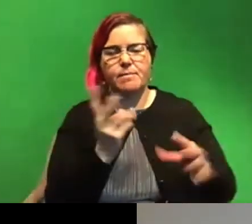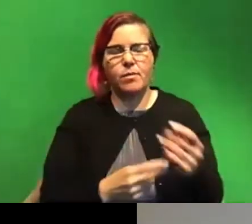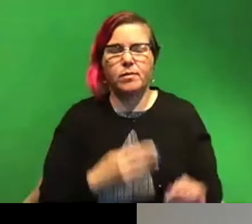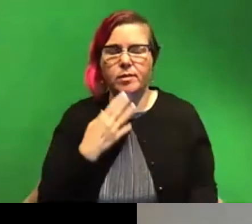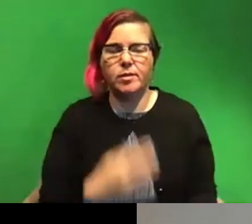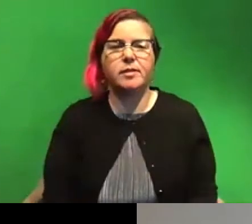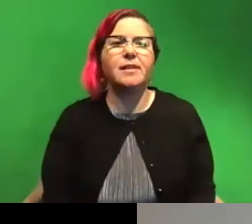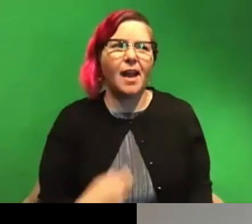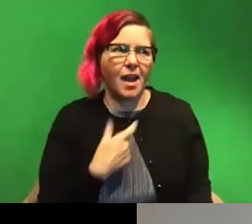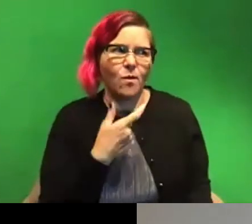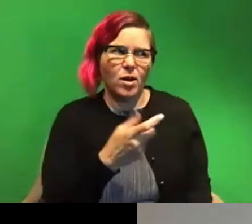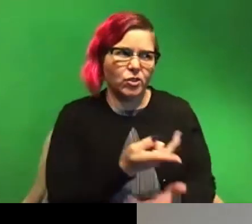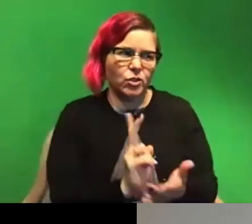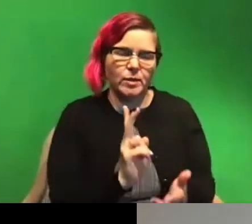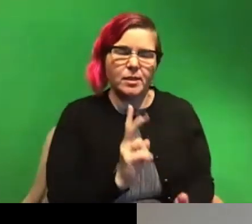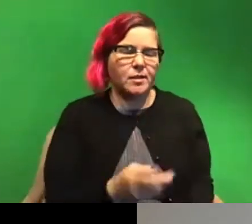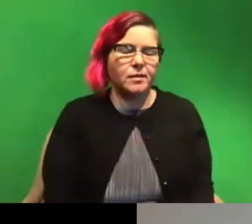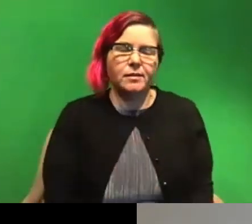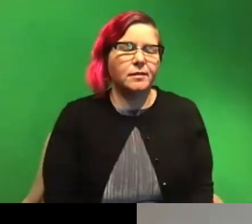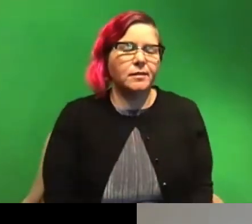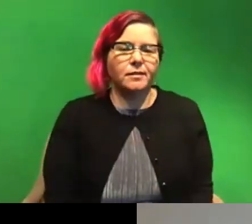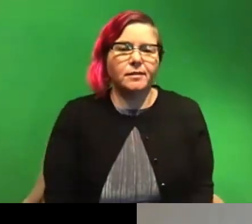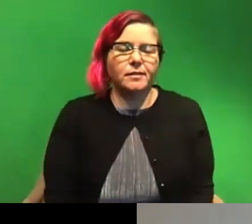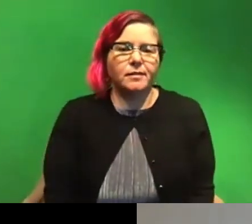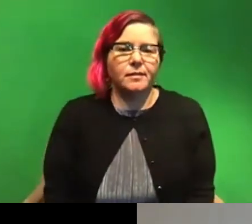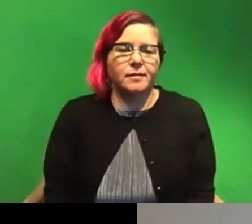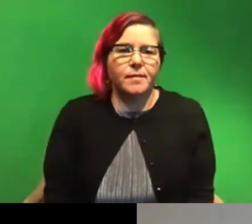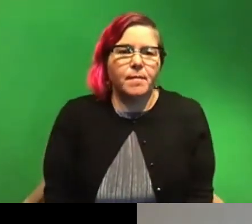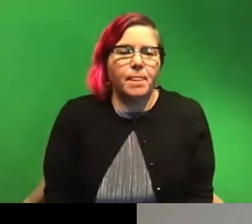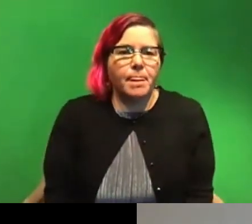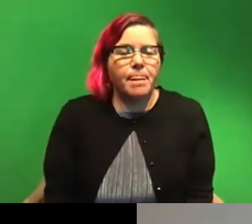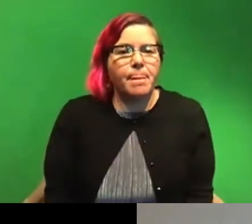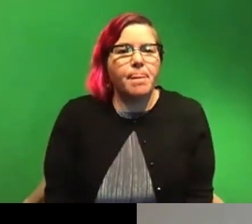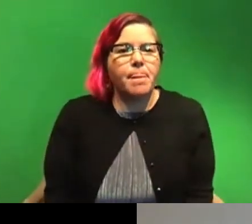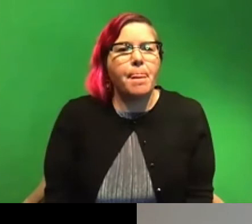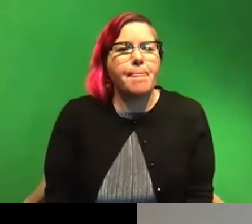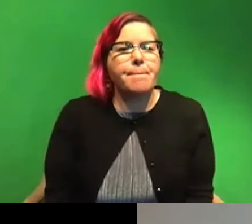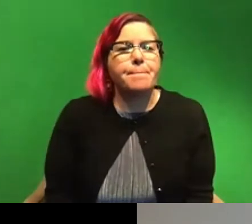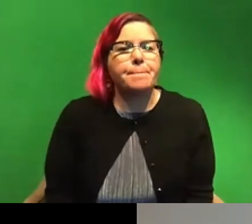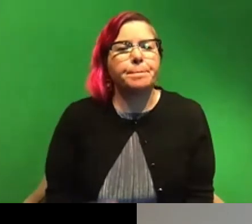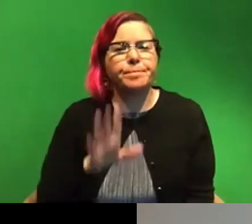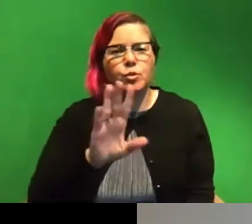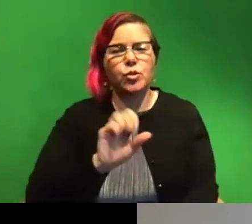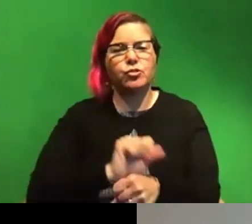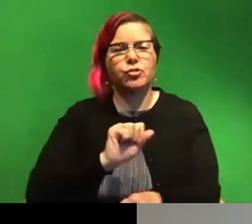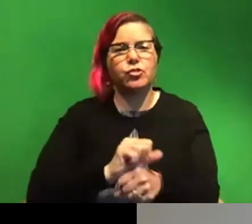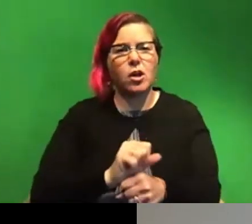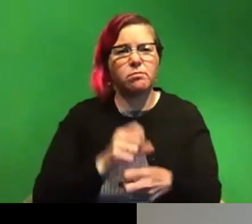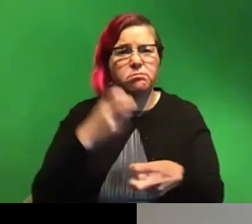binged it like 2 weeks ago. That's great. It's great. All right. So would you consider your job